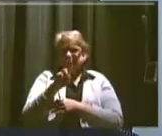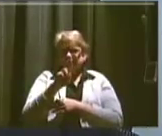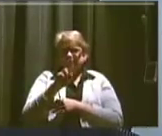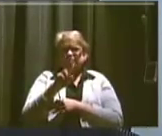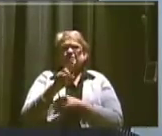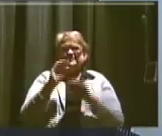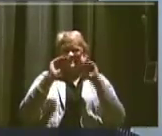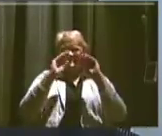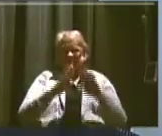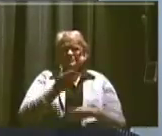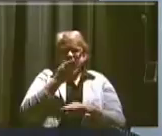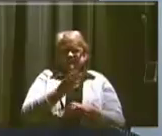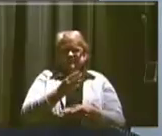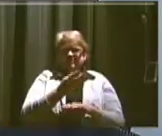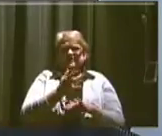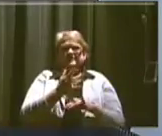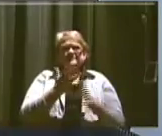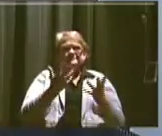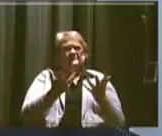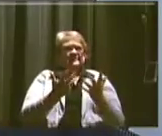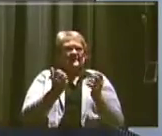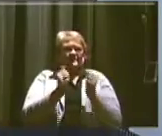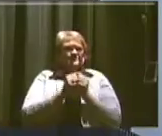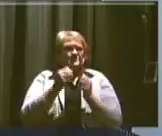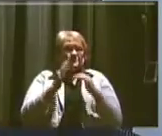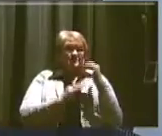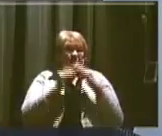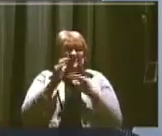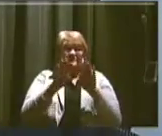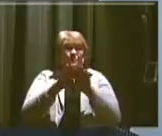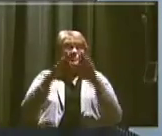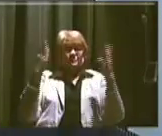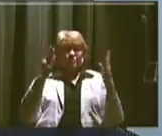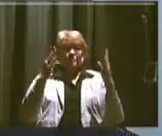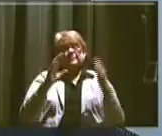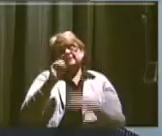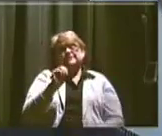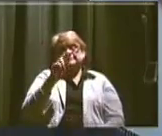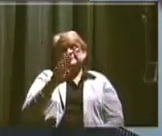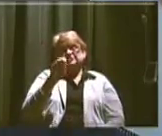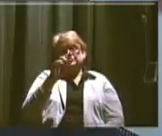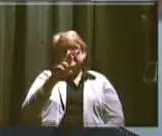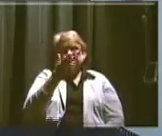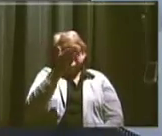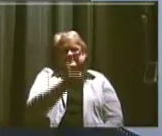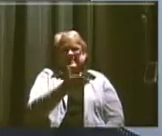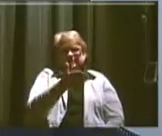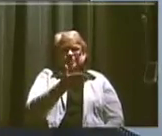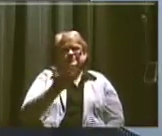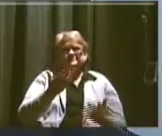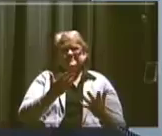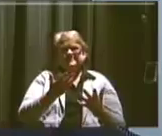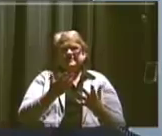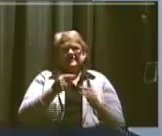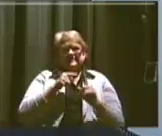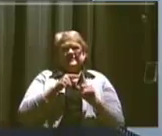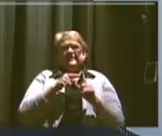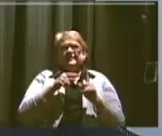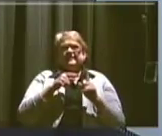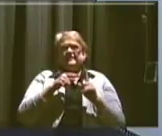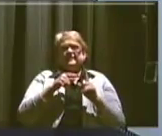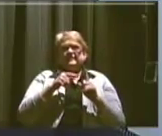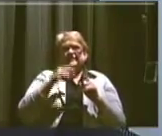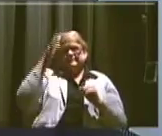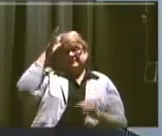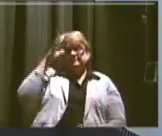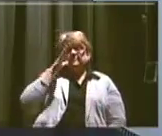teachers who comes with the building. If the doors are open, he's there. And to parent Ms.